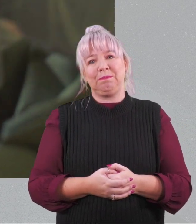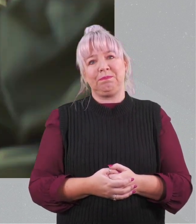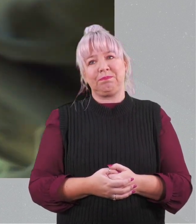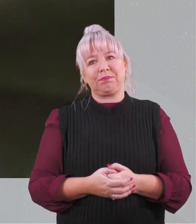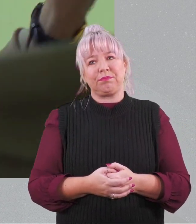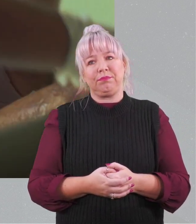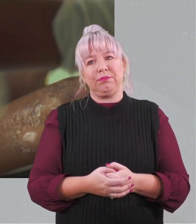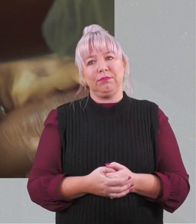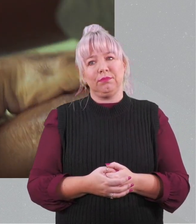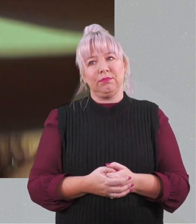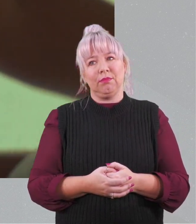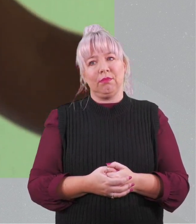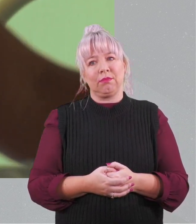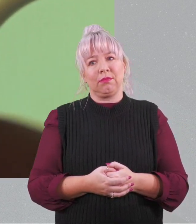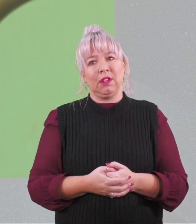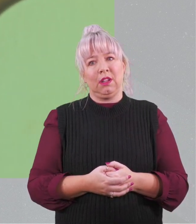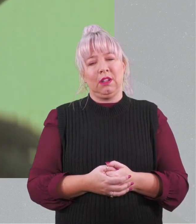sit down.